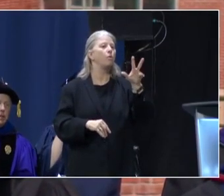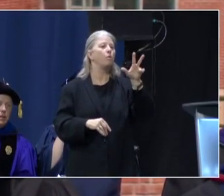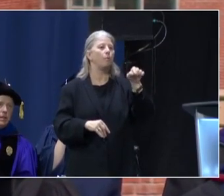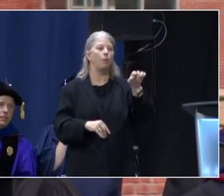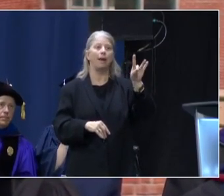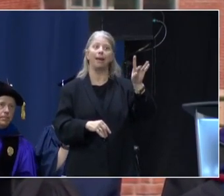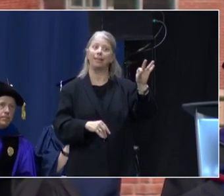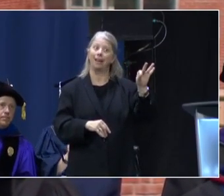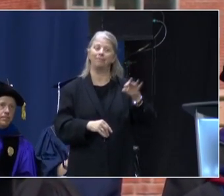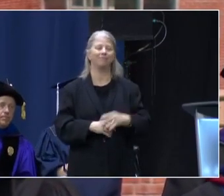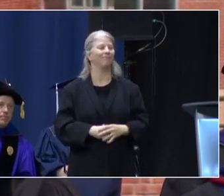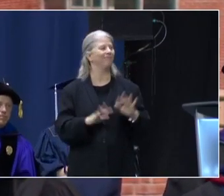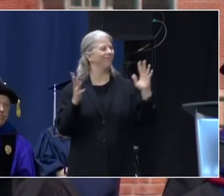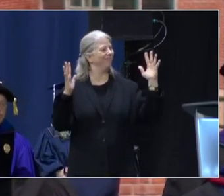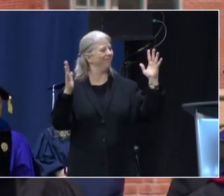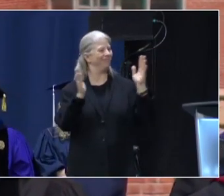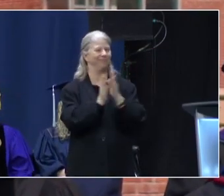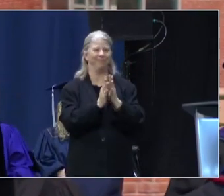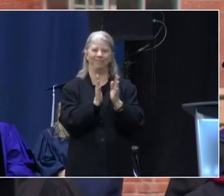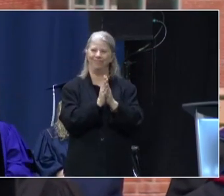3.89.